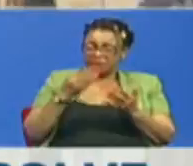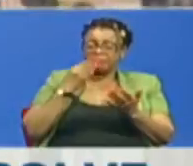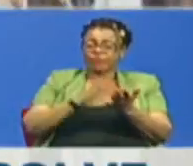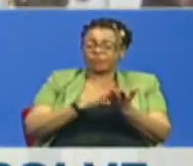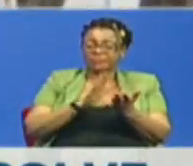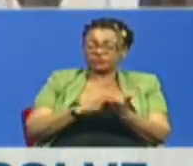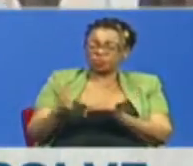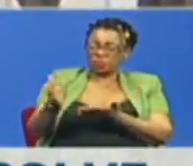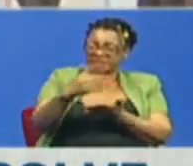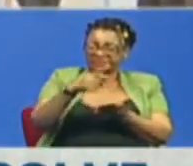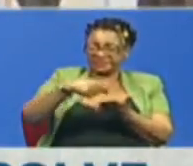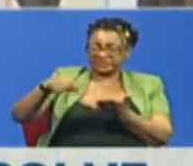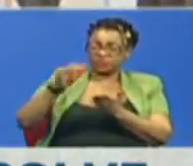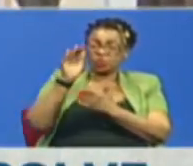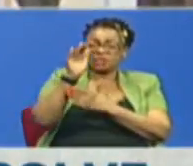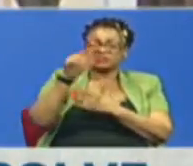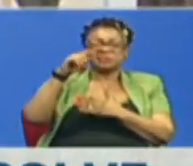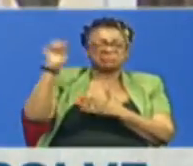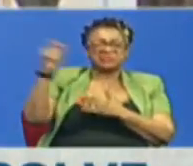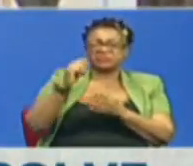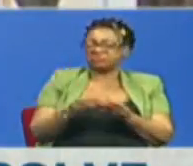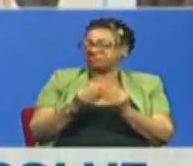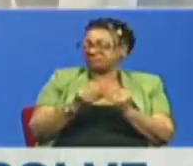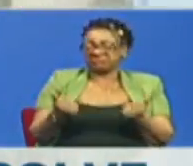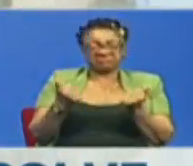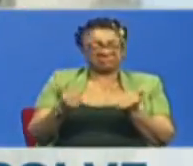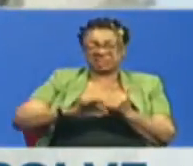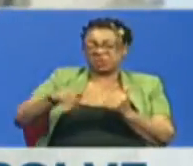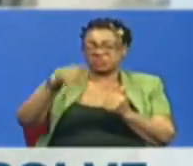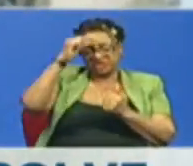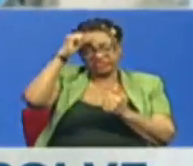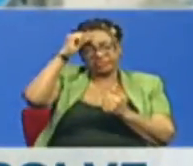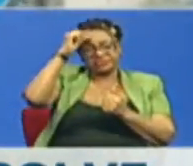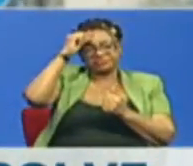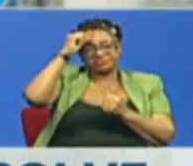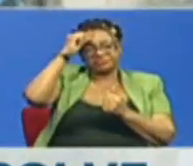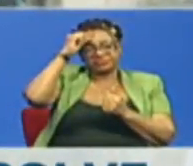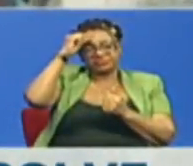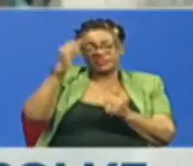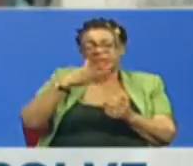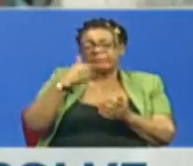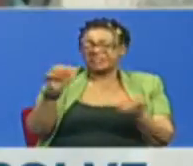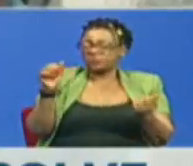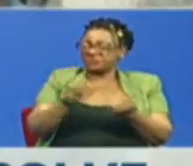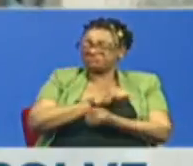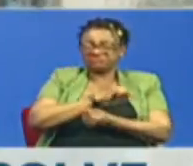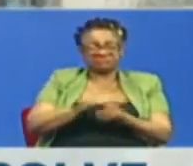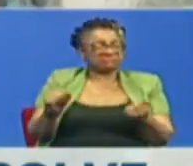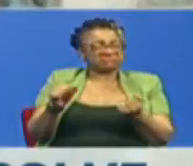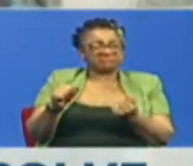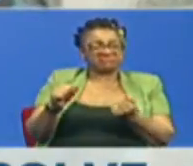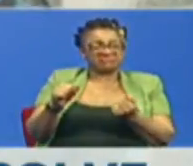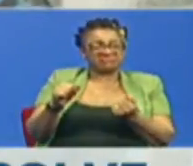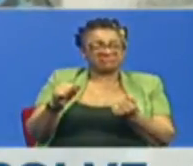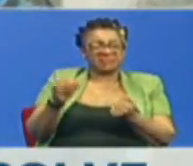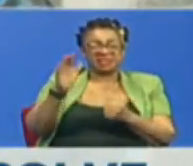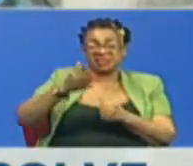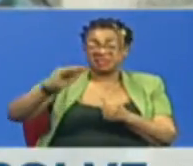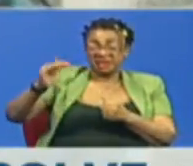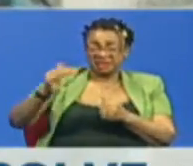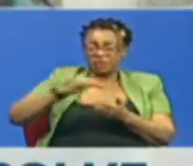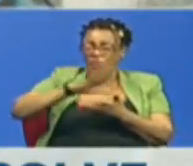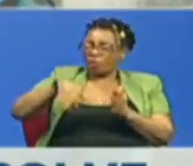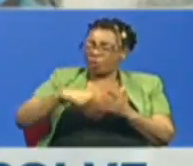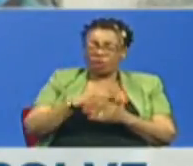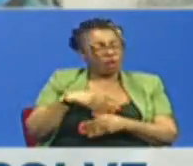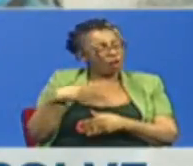call on the president to dissolve the county government. Embu tuvunje mbumbung, tuvunje the county government ya Kirinyaga, sote tuende